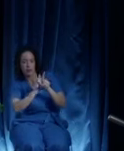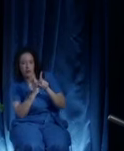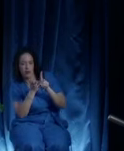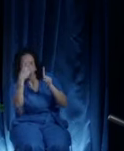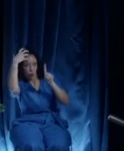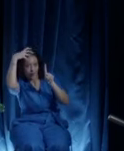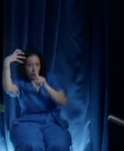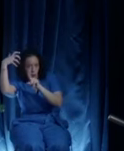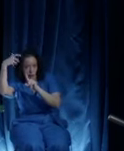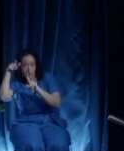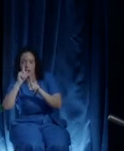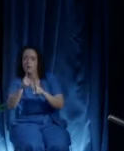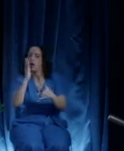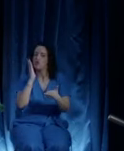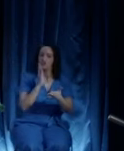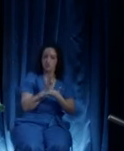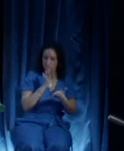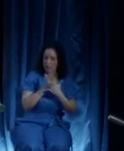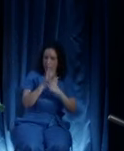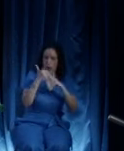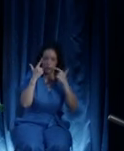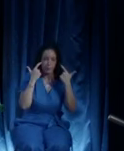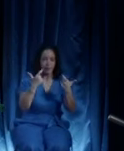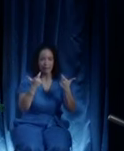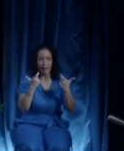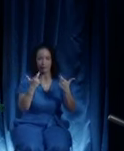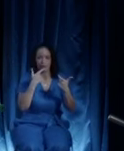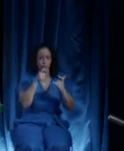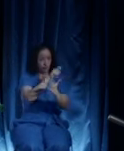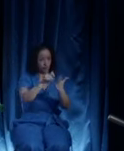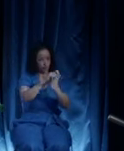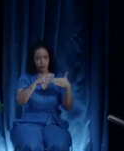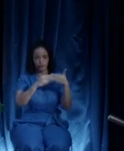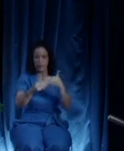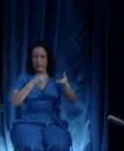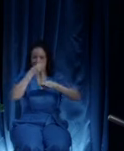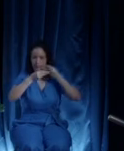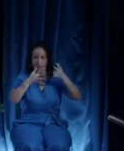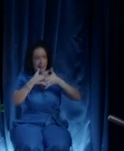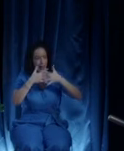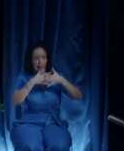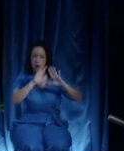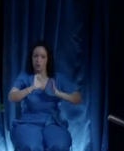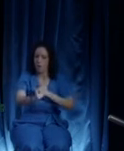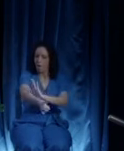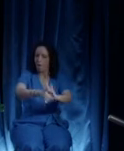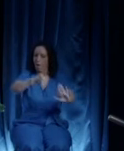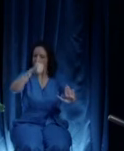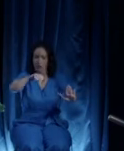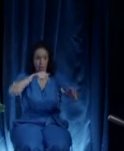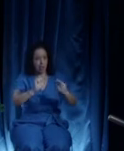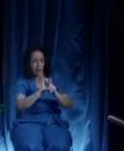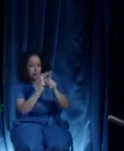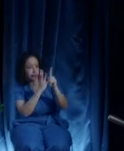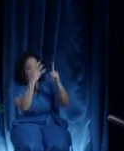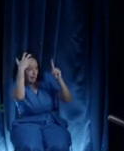if you're trying to be a good courtier, is write a guide that sort of patronises everyone by telling them how to be good courtiers and just gets up their noses, yes. And then they're just like... But you